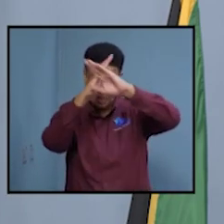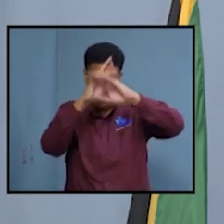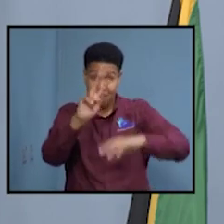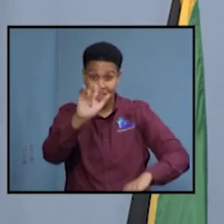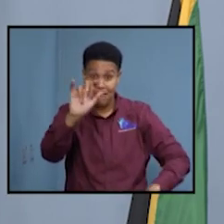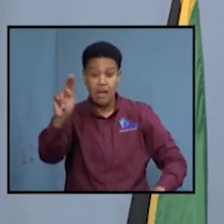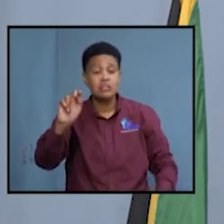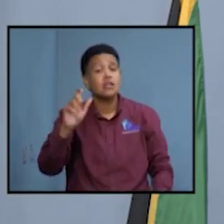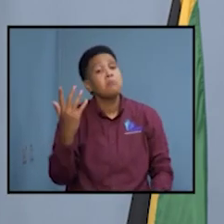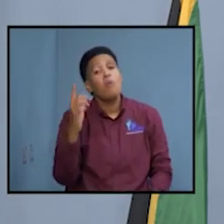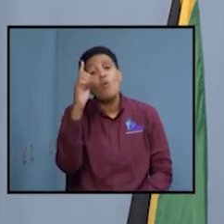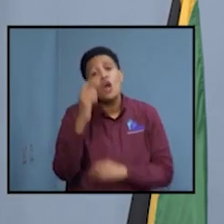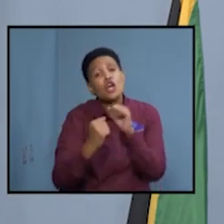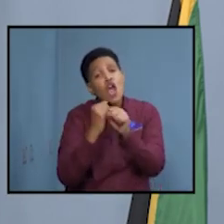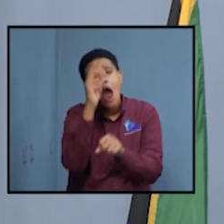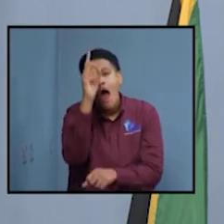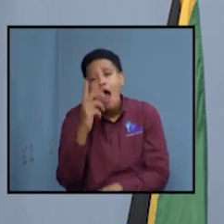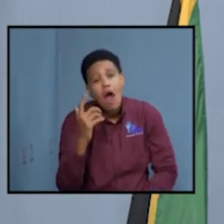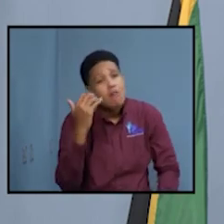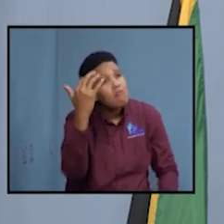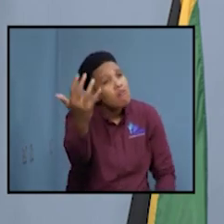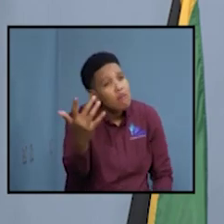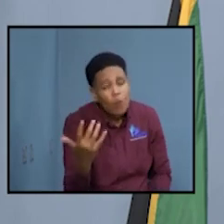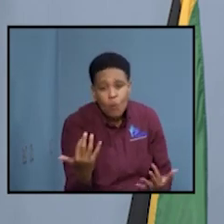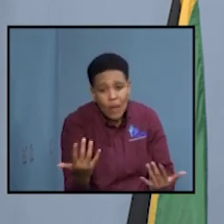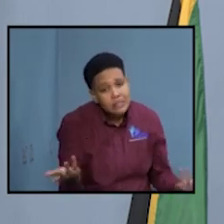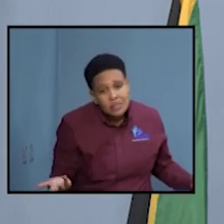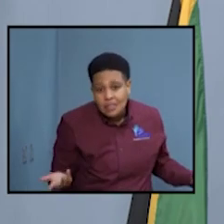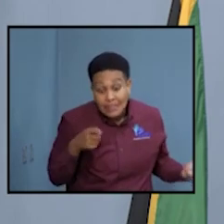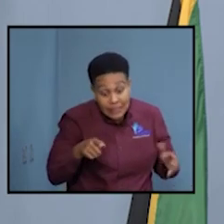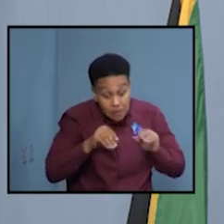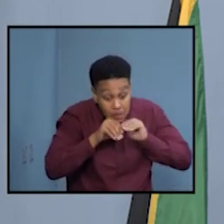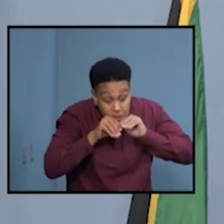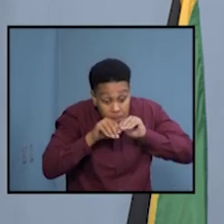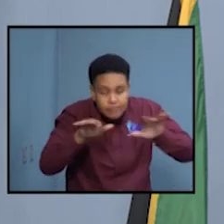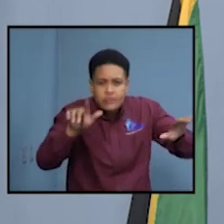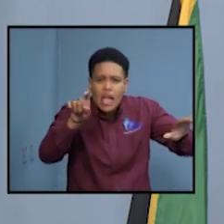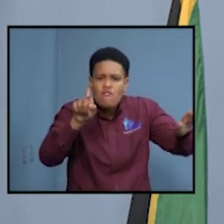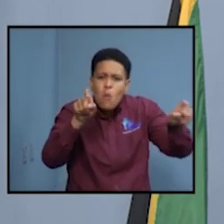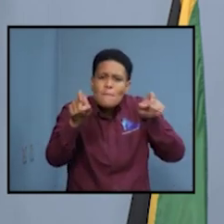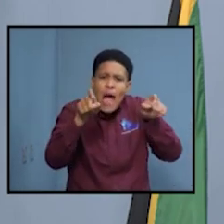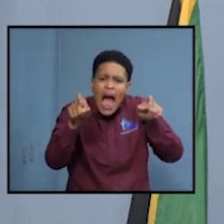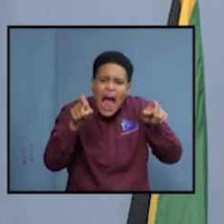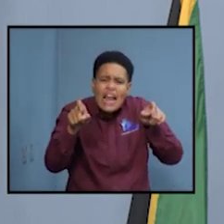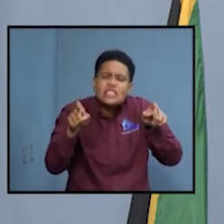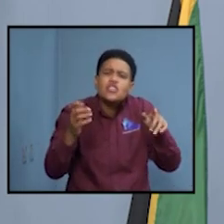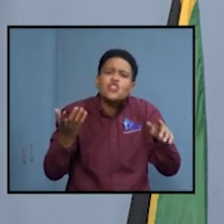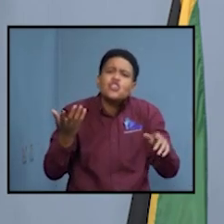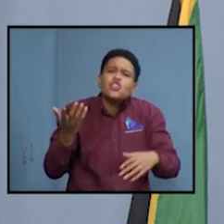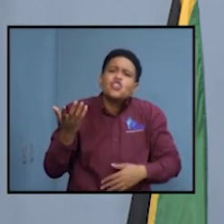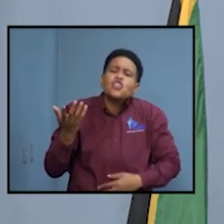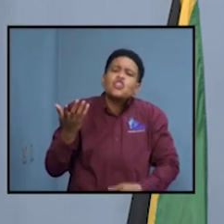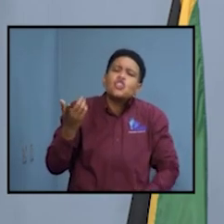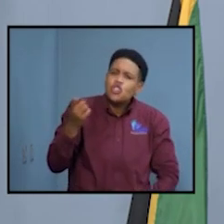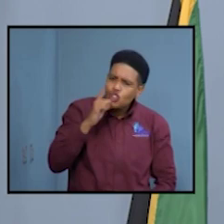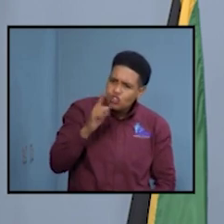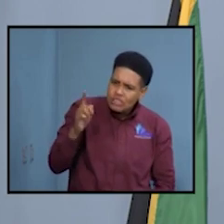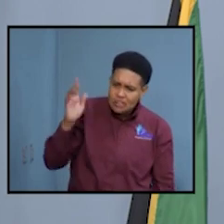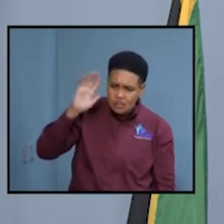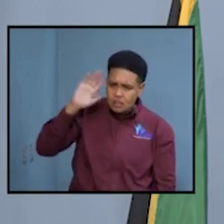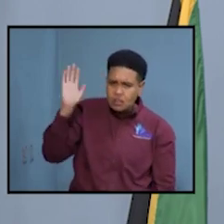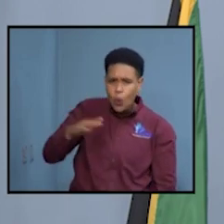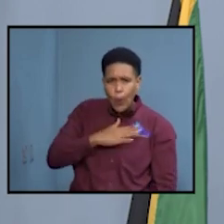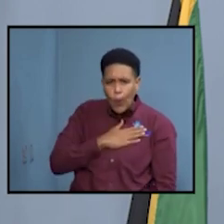least a year and a half away, this outbreak has to be managed by the